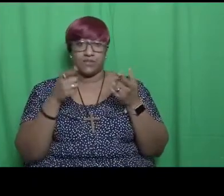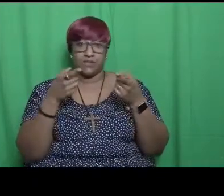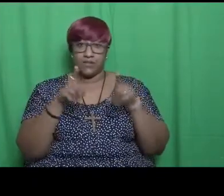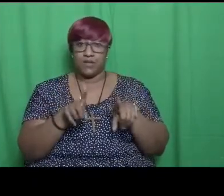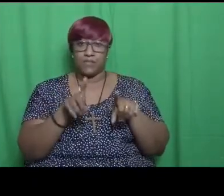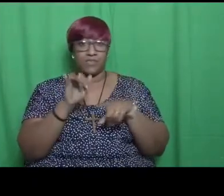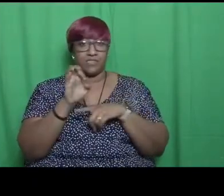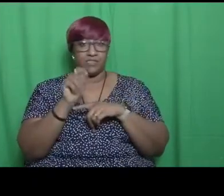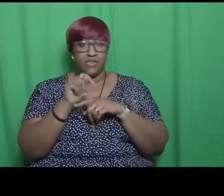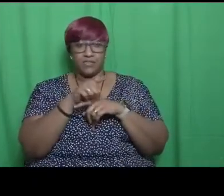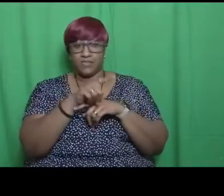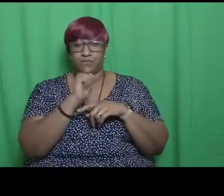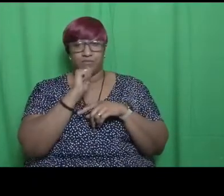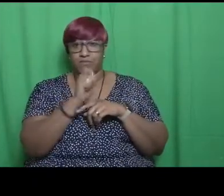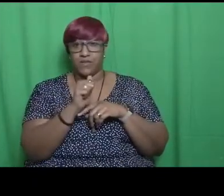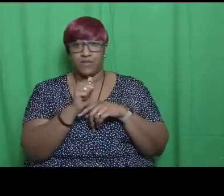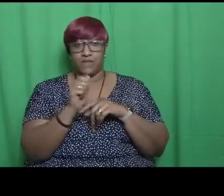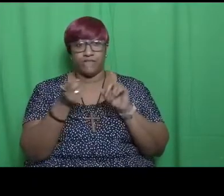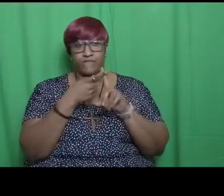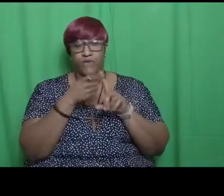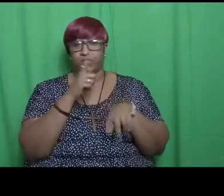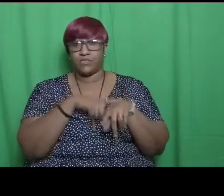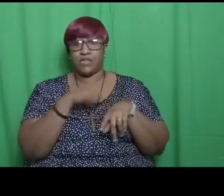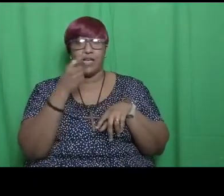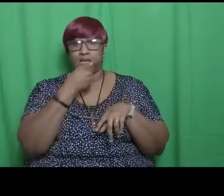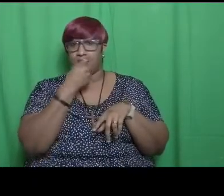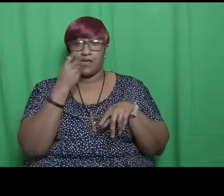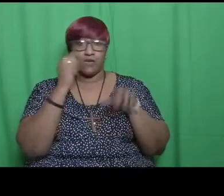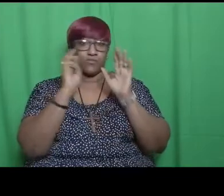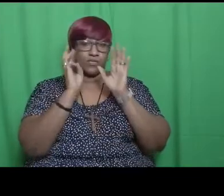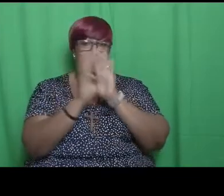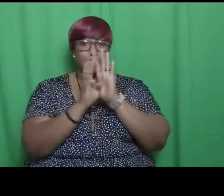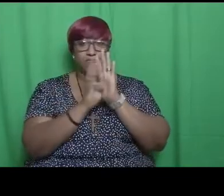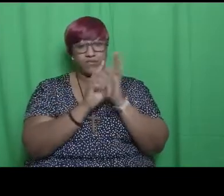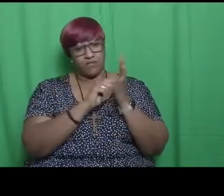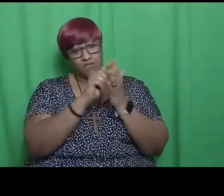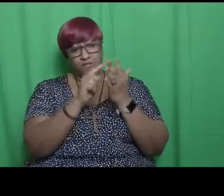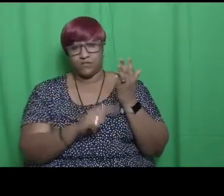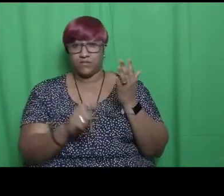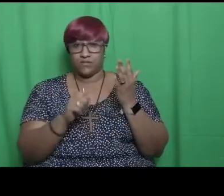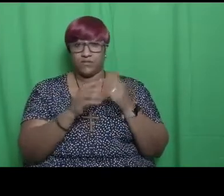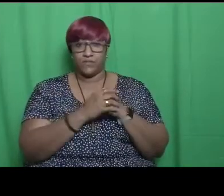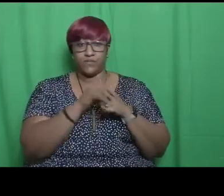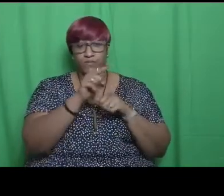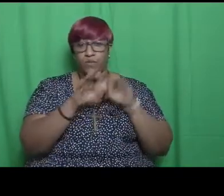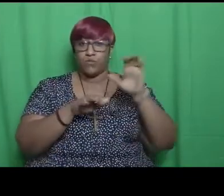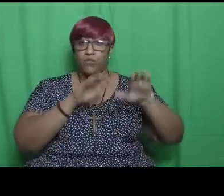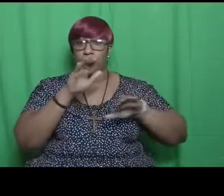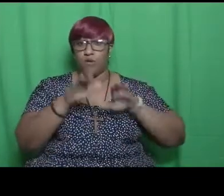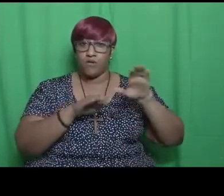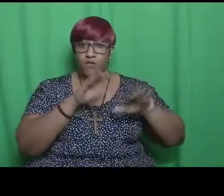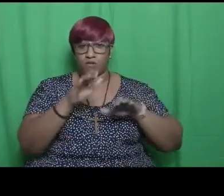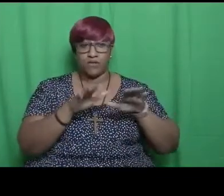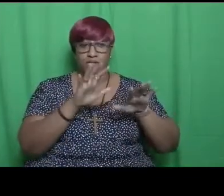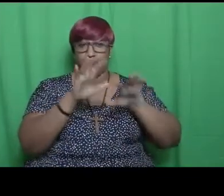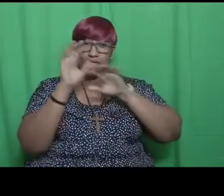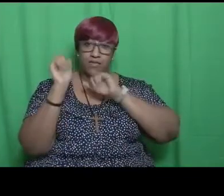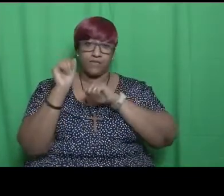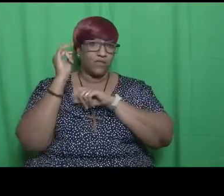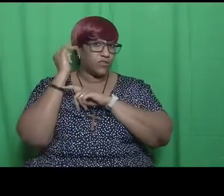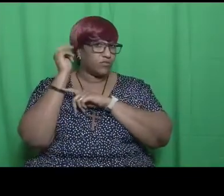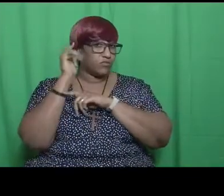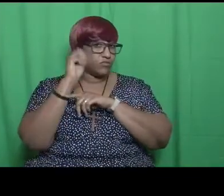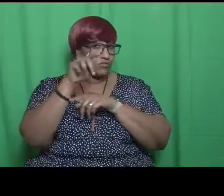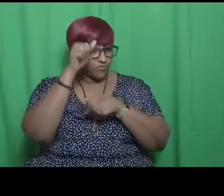yet. They were not firsthand eyewitnesses to all that stuff. And so they were walking, leaving Jerusalem.